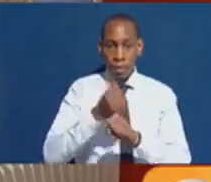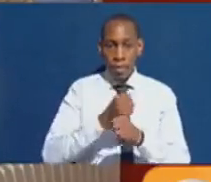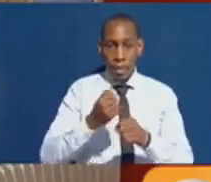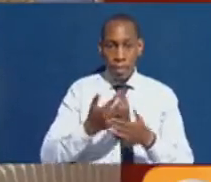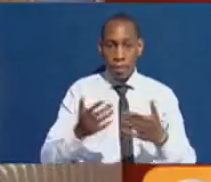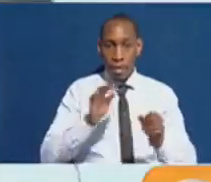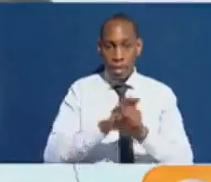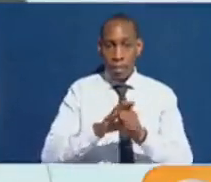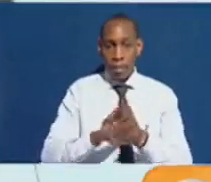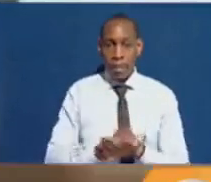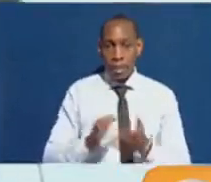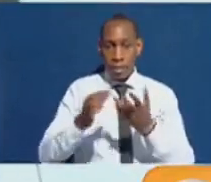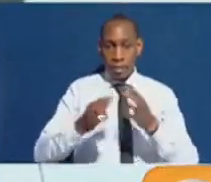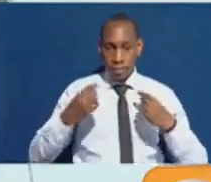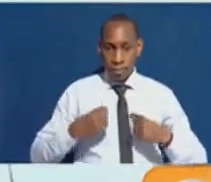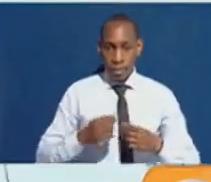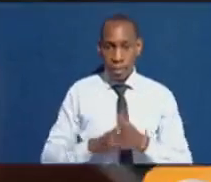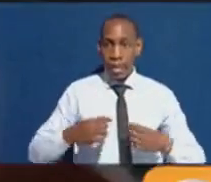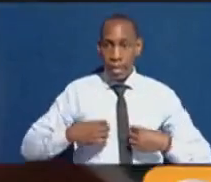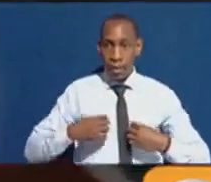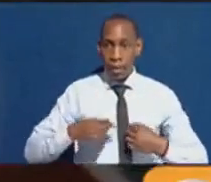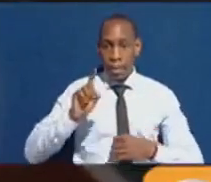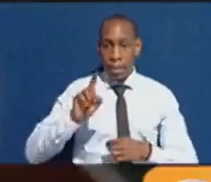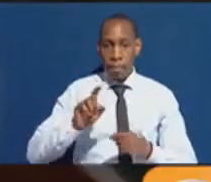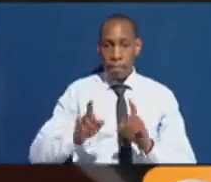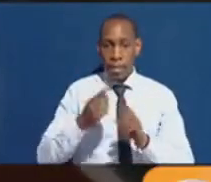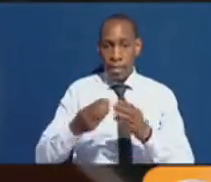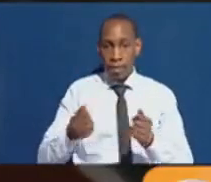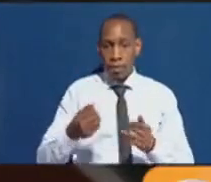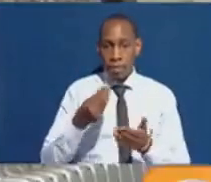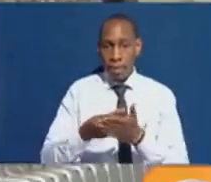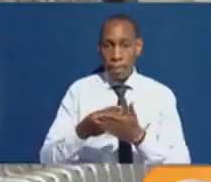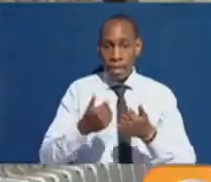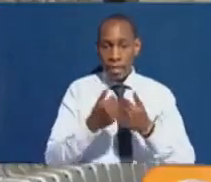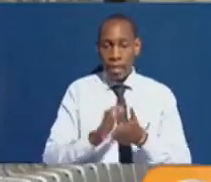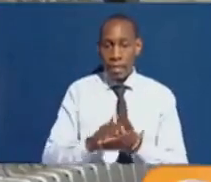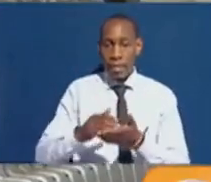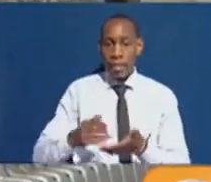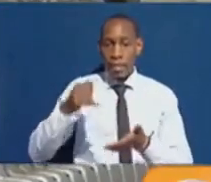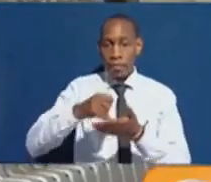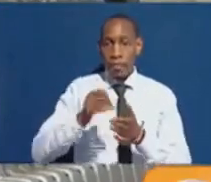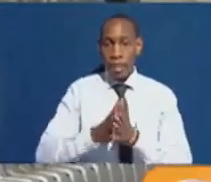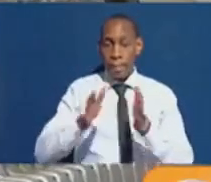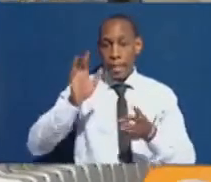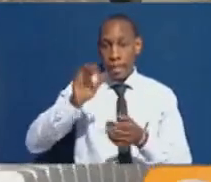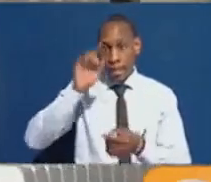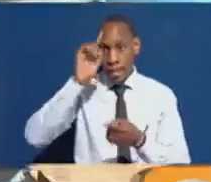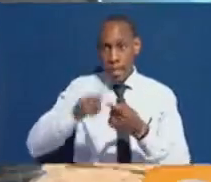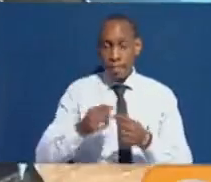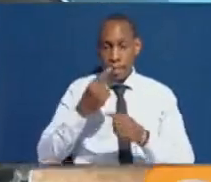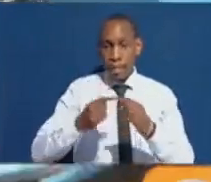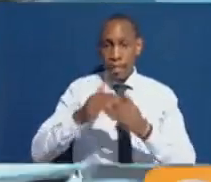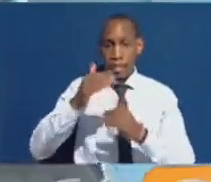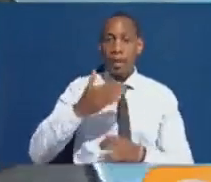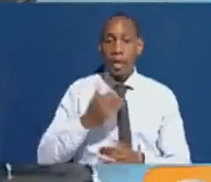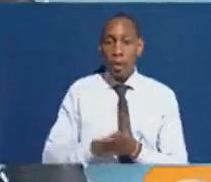and apparel. But she has to overcome the financial challenge that comes with such huge ambitions. In a few years, I want to have a physical